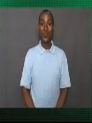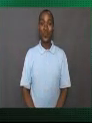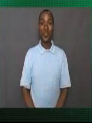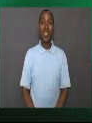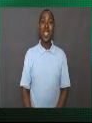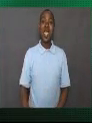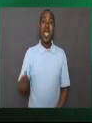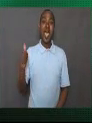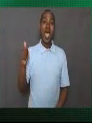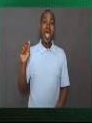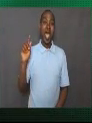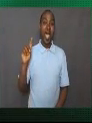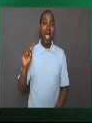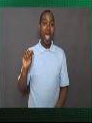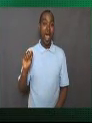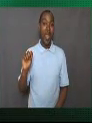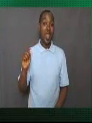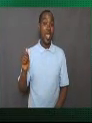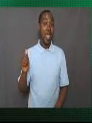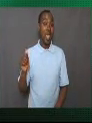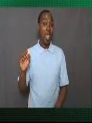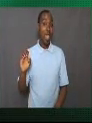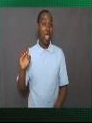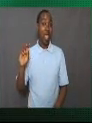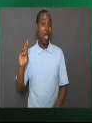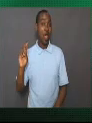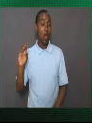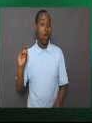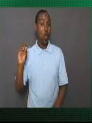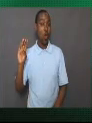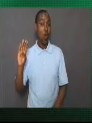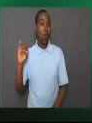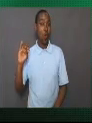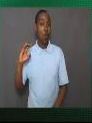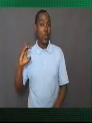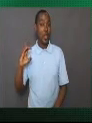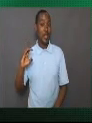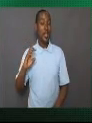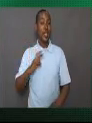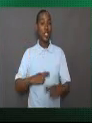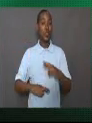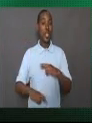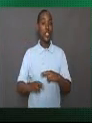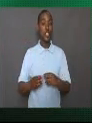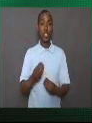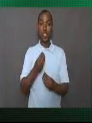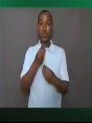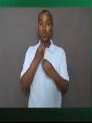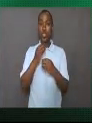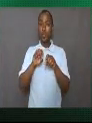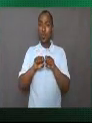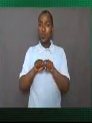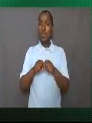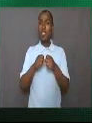Anaerobic respiration is the process of breaking down food to release